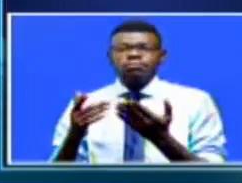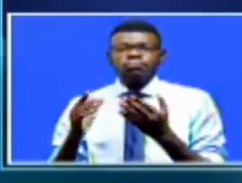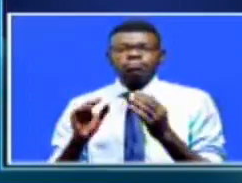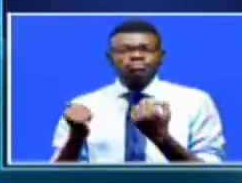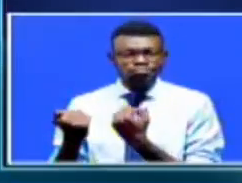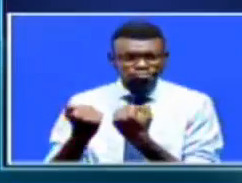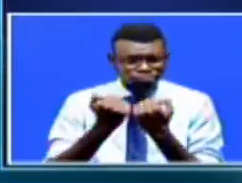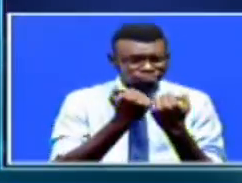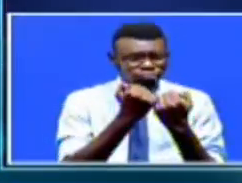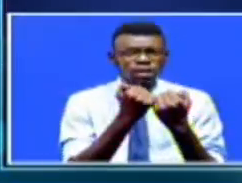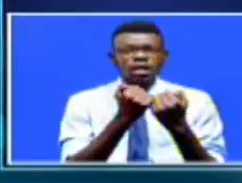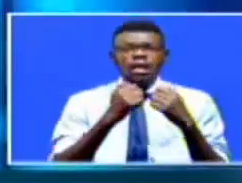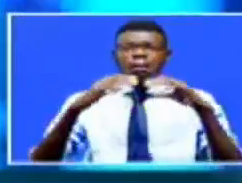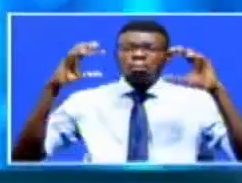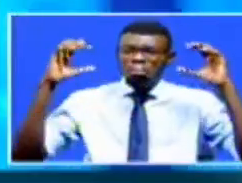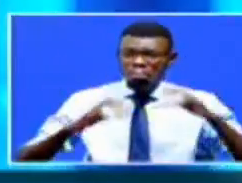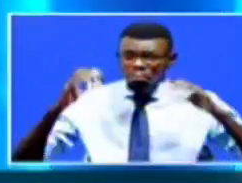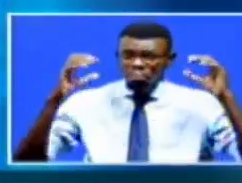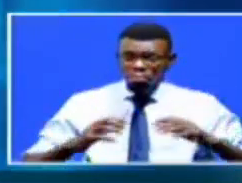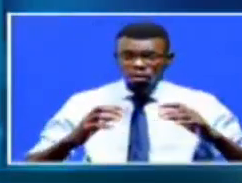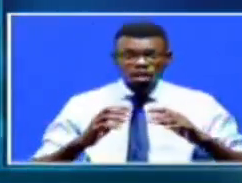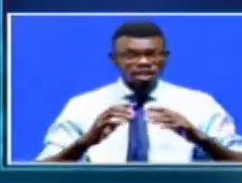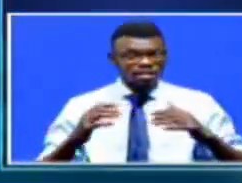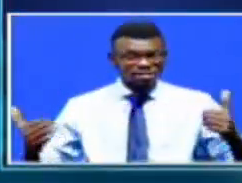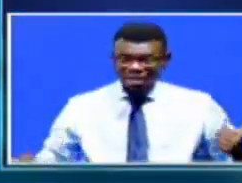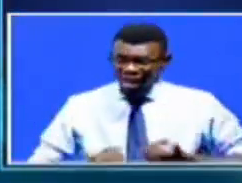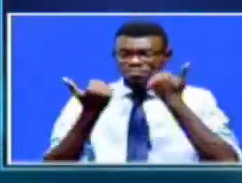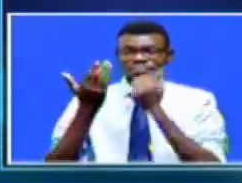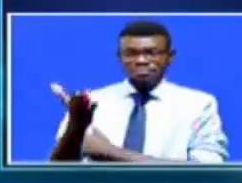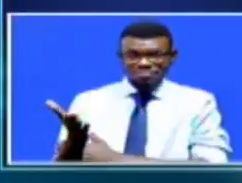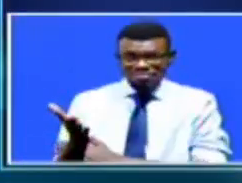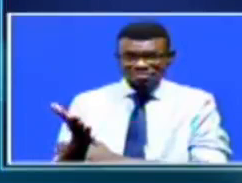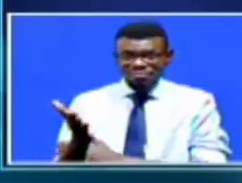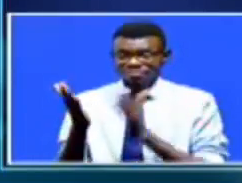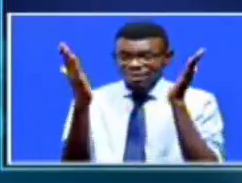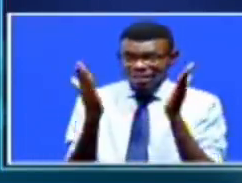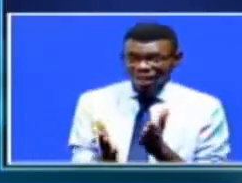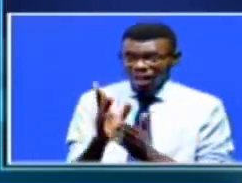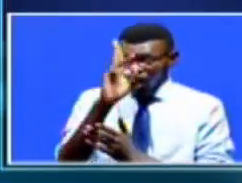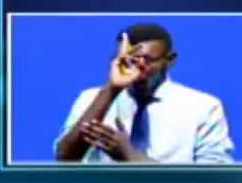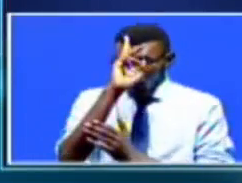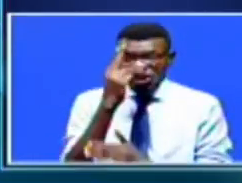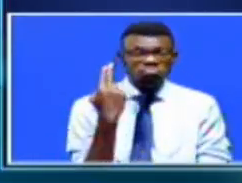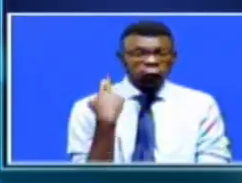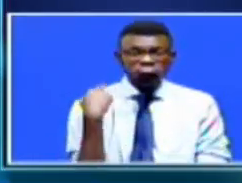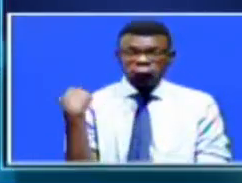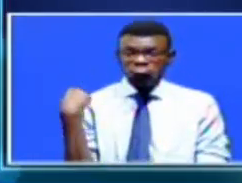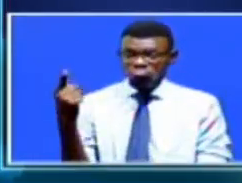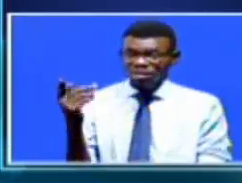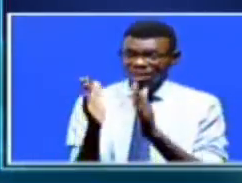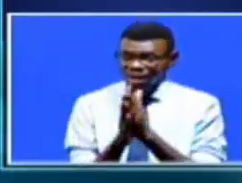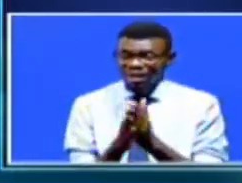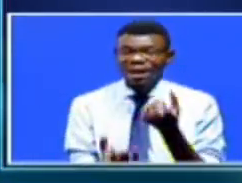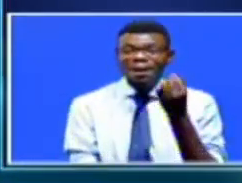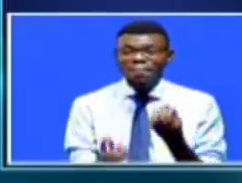mvua nyingi area hii, hii janga likatokea. Rift Valley Regional Police Commander Marcus Ochola and Baringo County